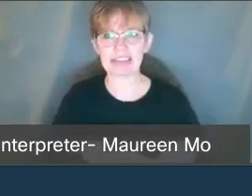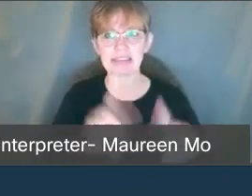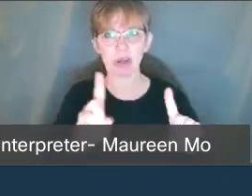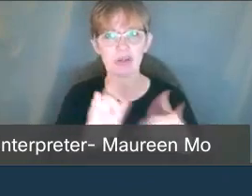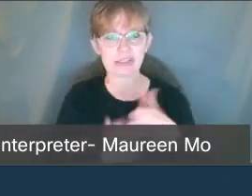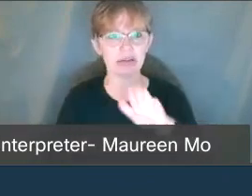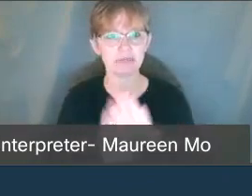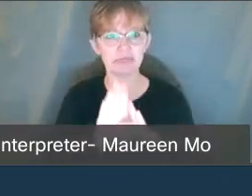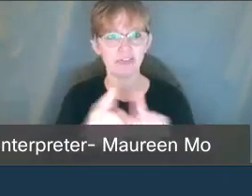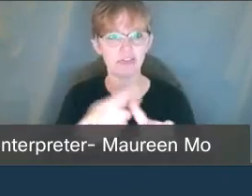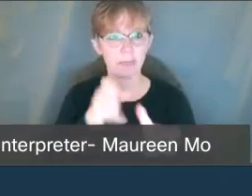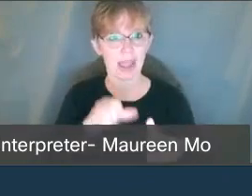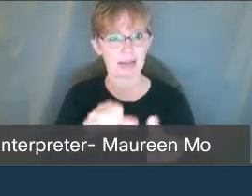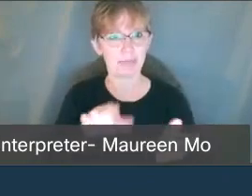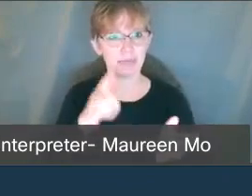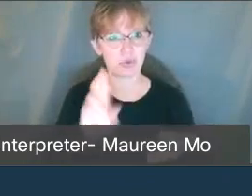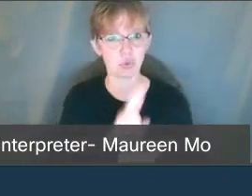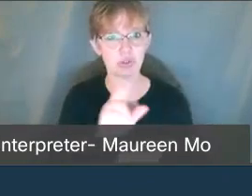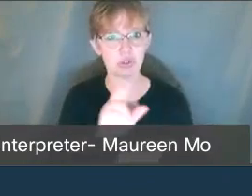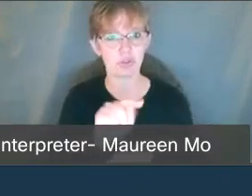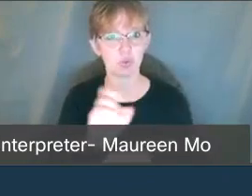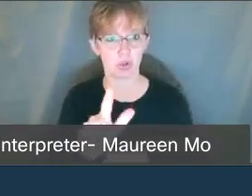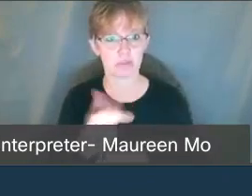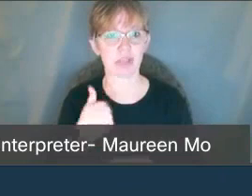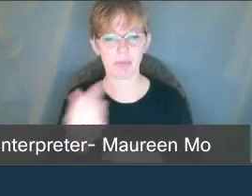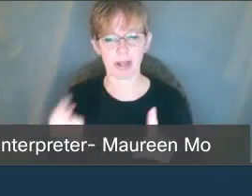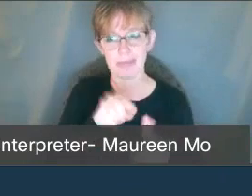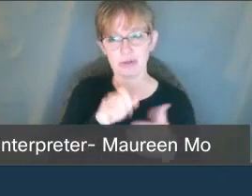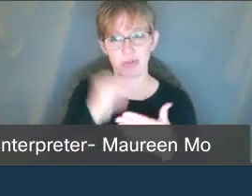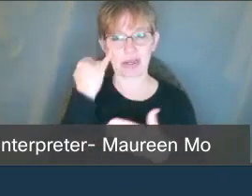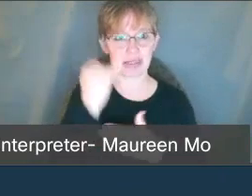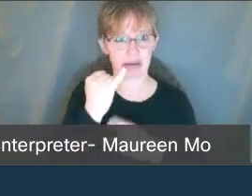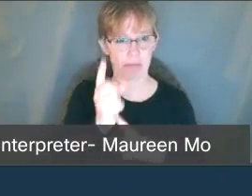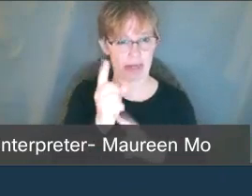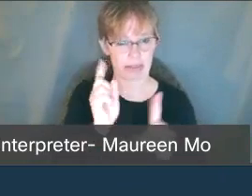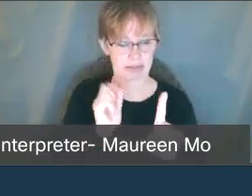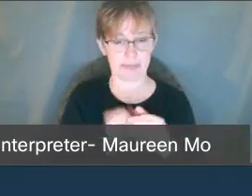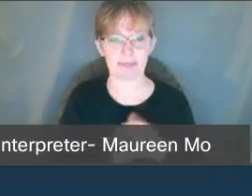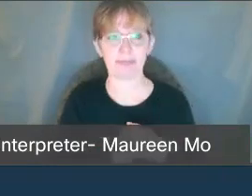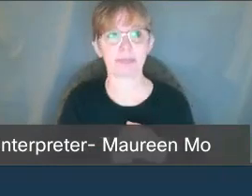of the tool. So I'm going to return to that idea in a minute.